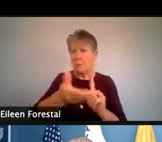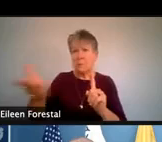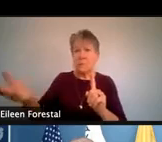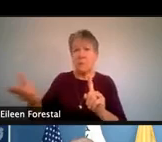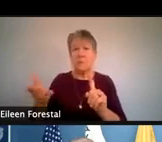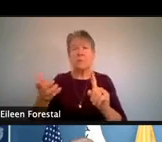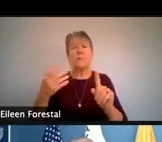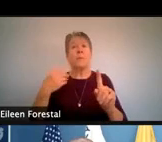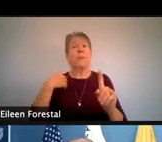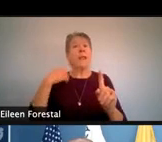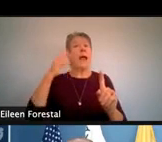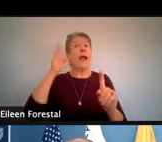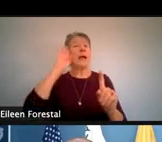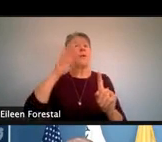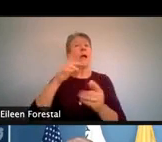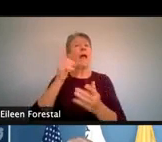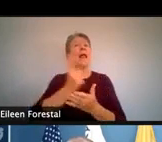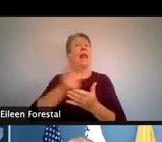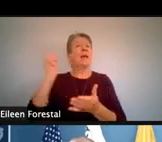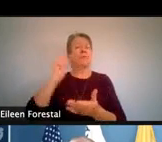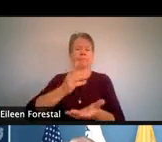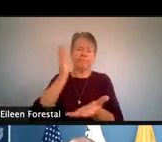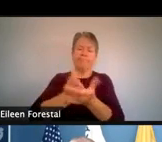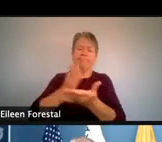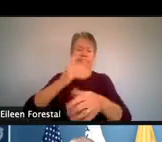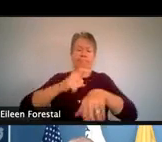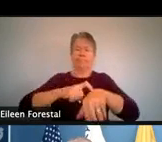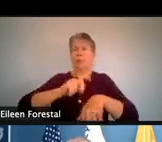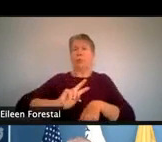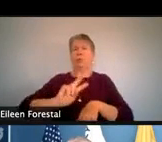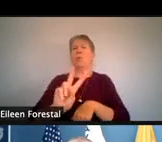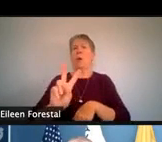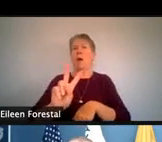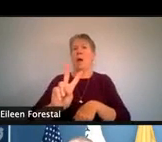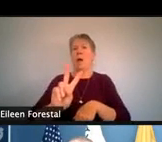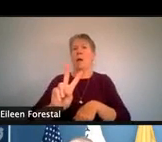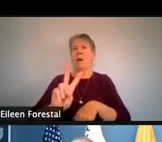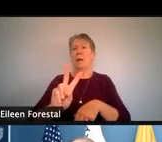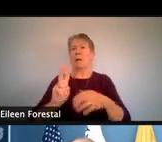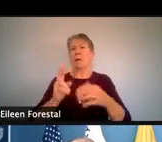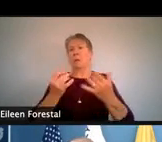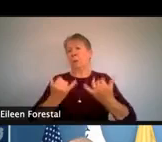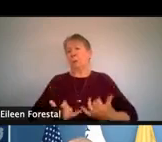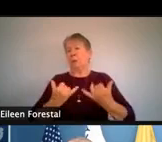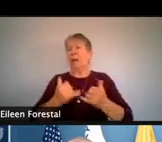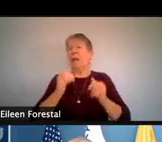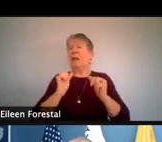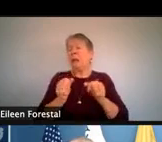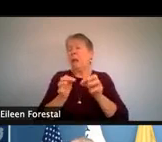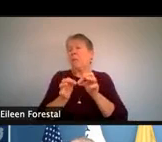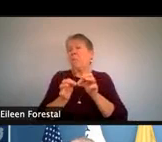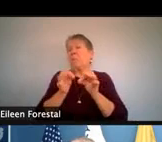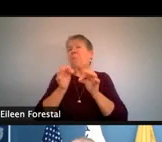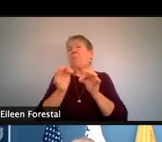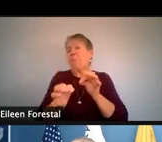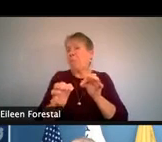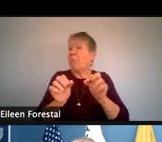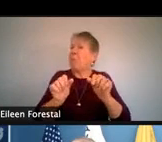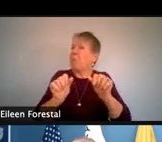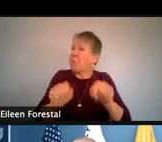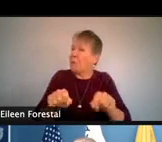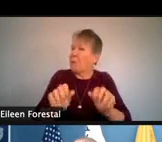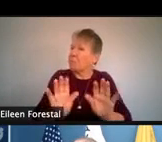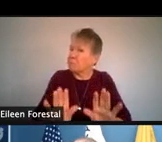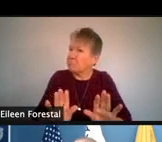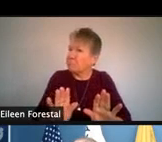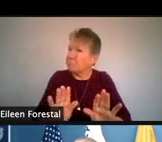at 2:00 on Thursday. We'll go a little bit beyond that. But again, I apologize, but this is back to a more